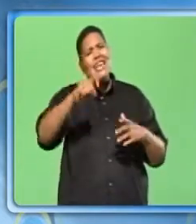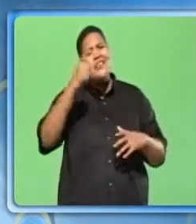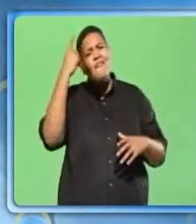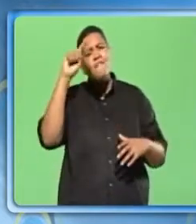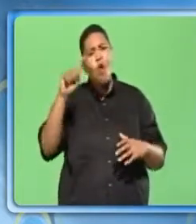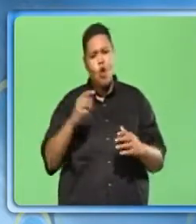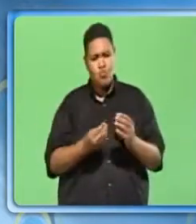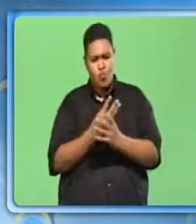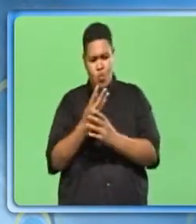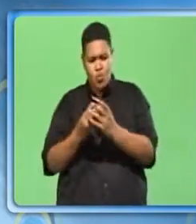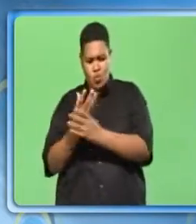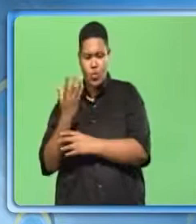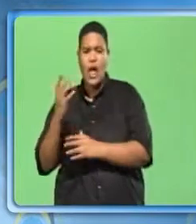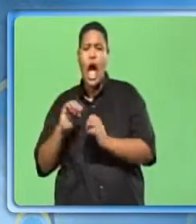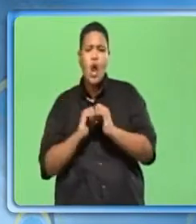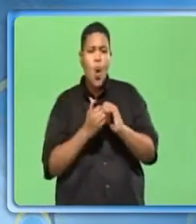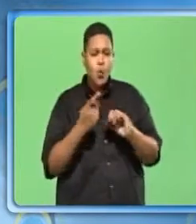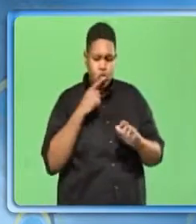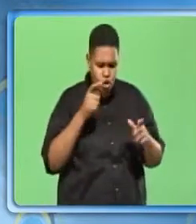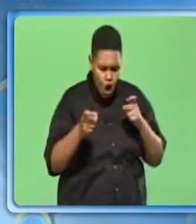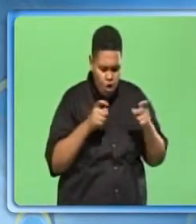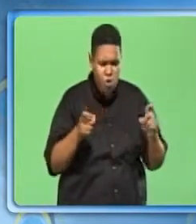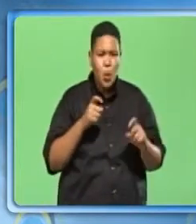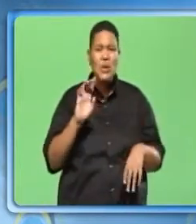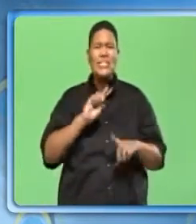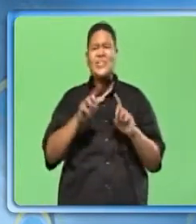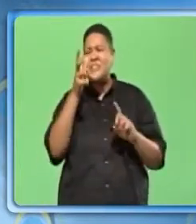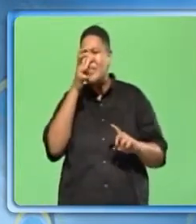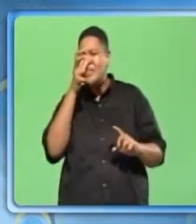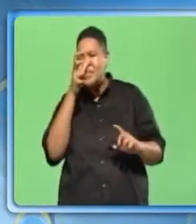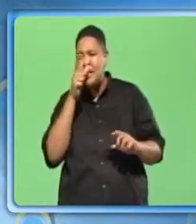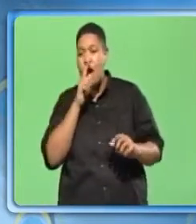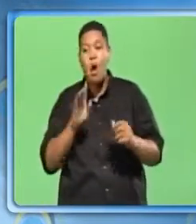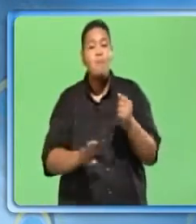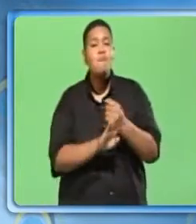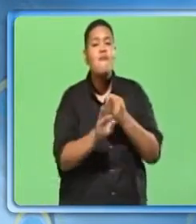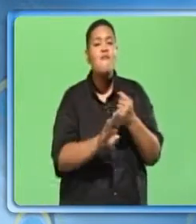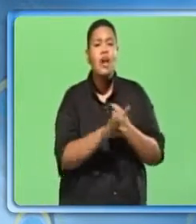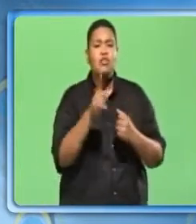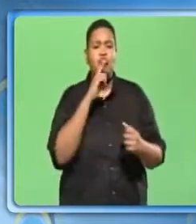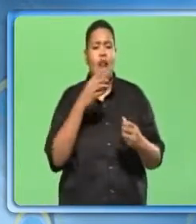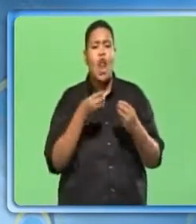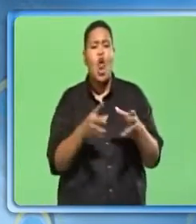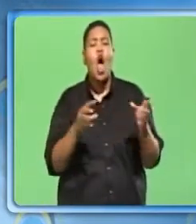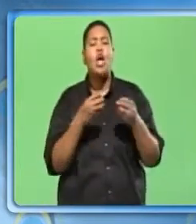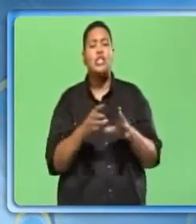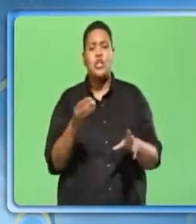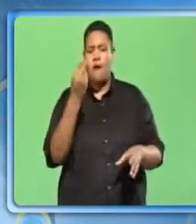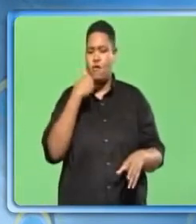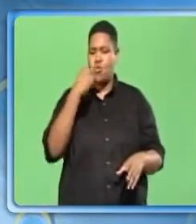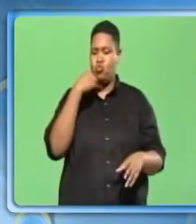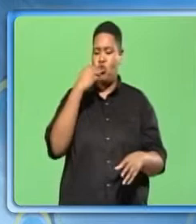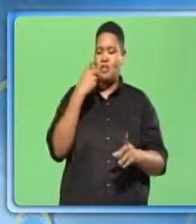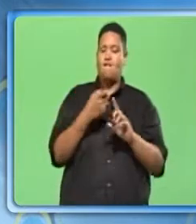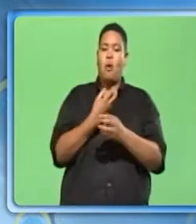germination and how to control pests and prevent excessive loss of nutrients from the